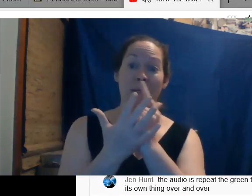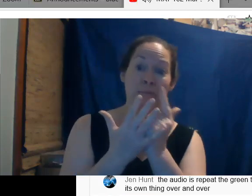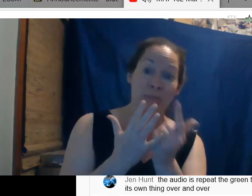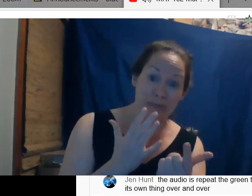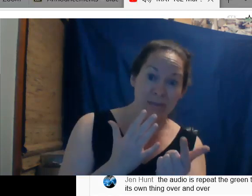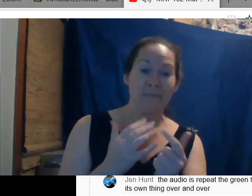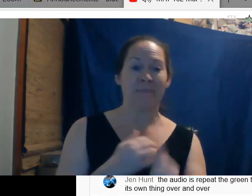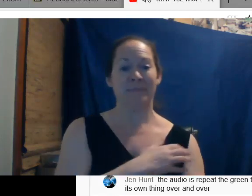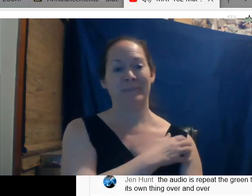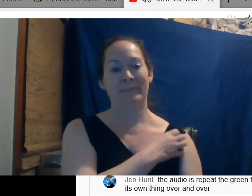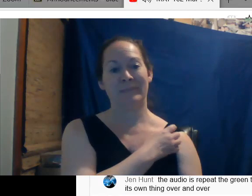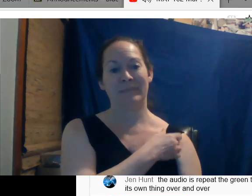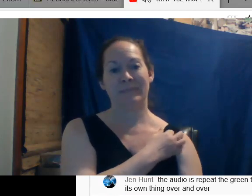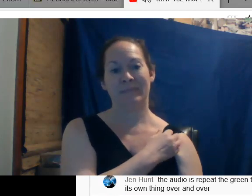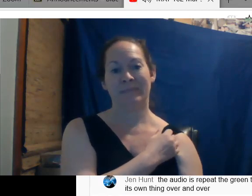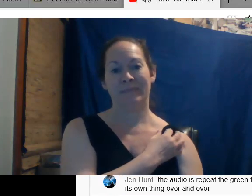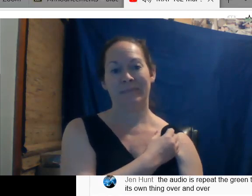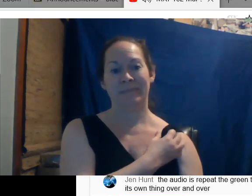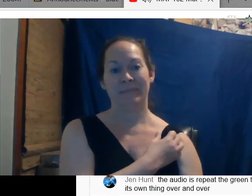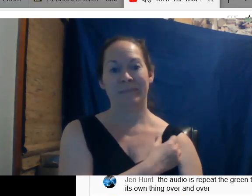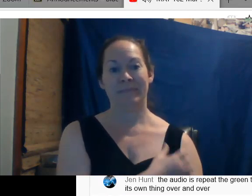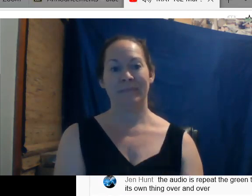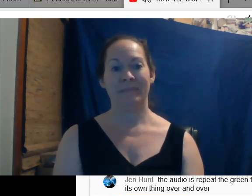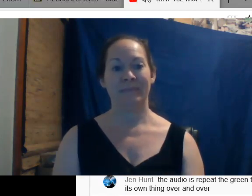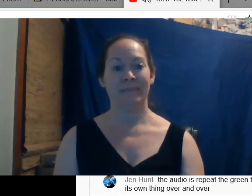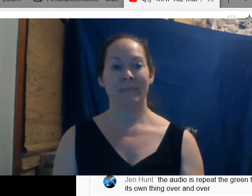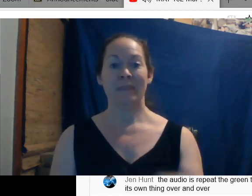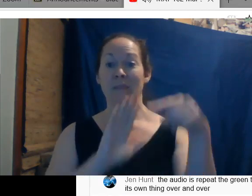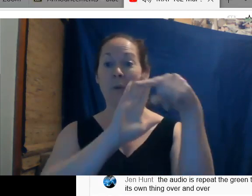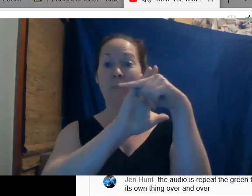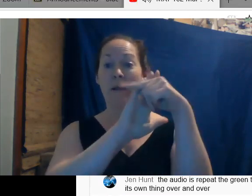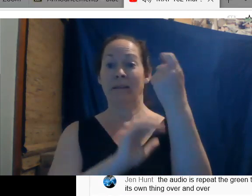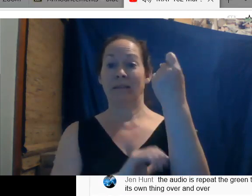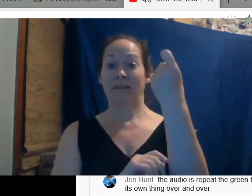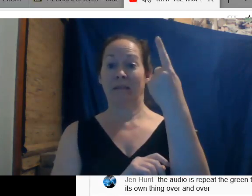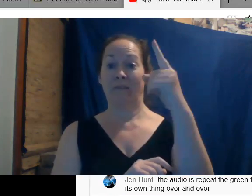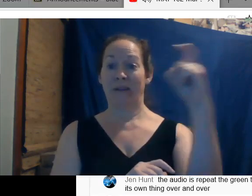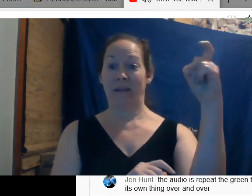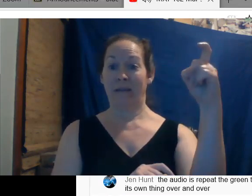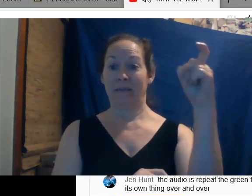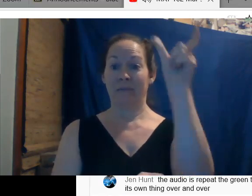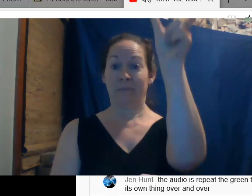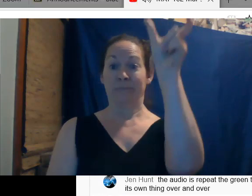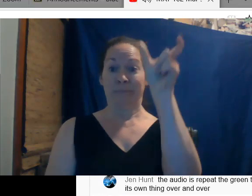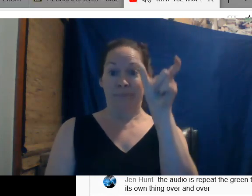it above on the bar here, sorry. You multiply,